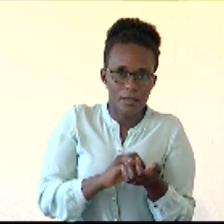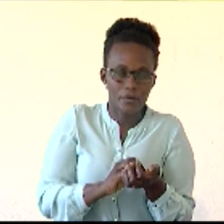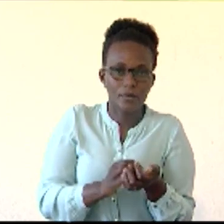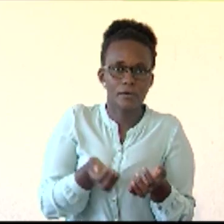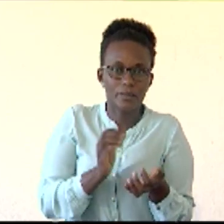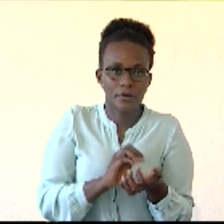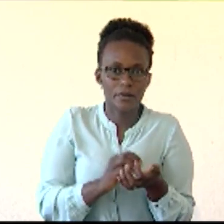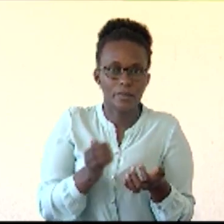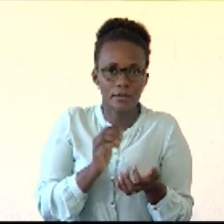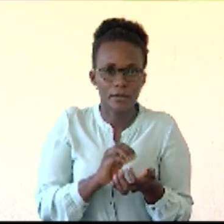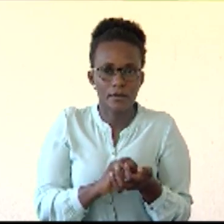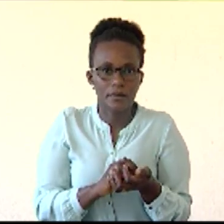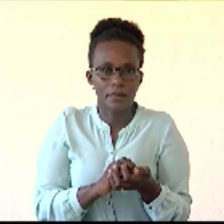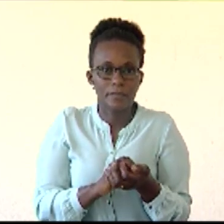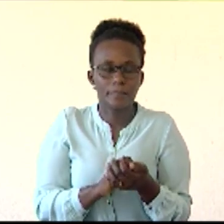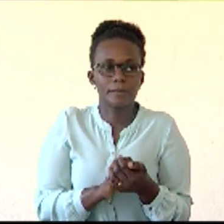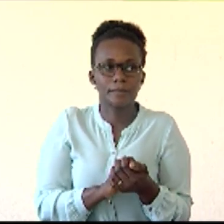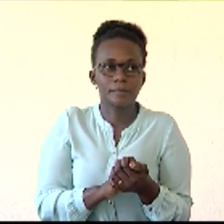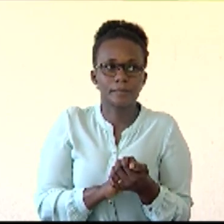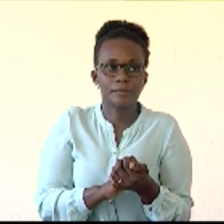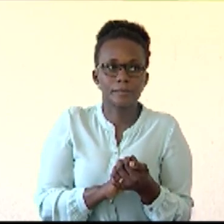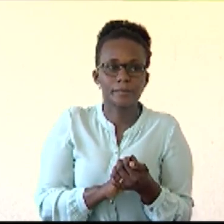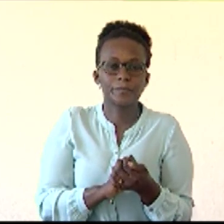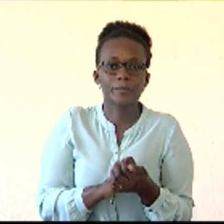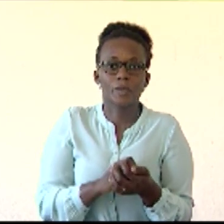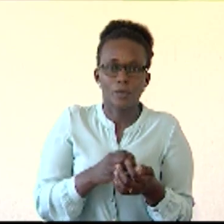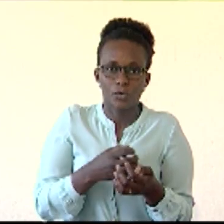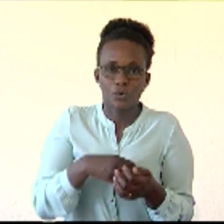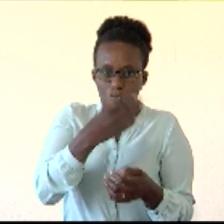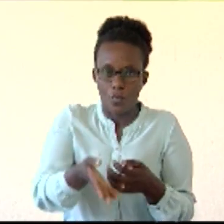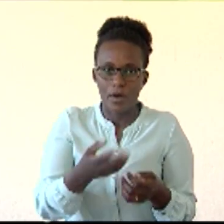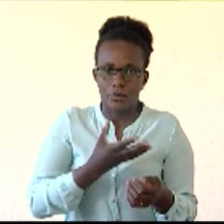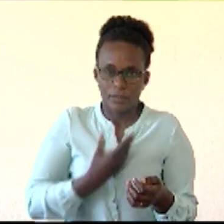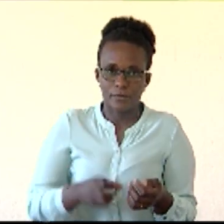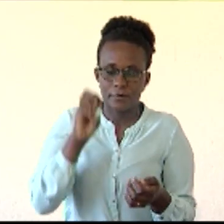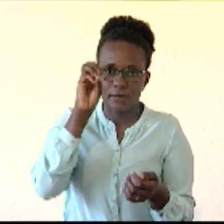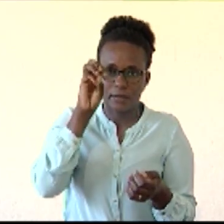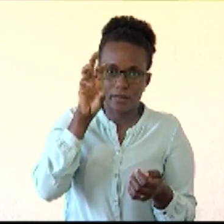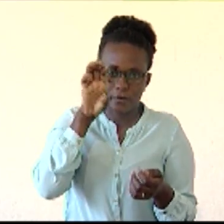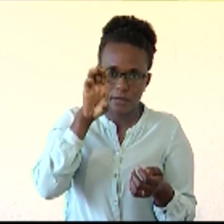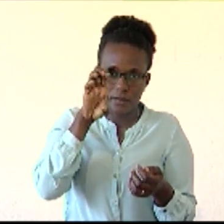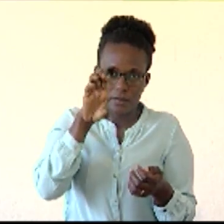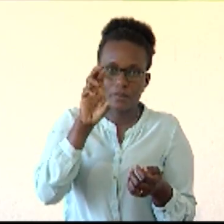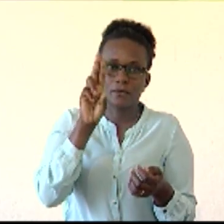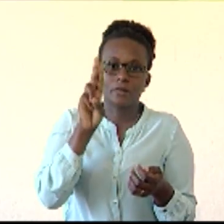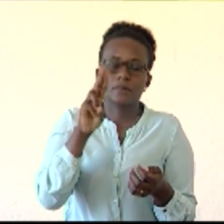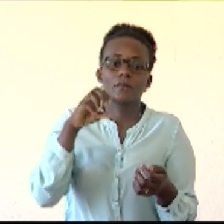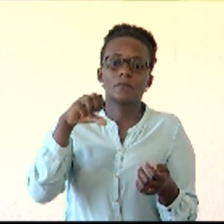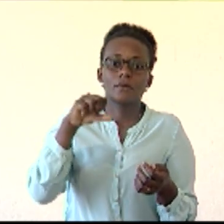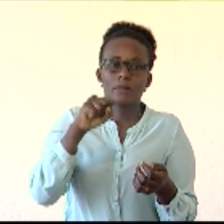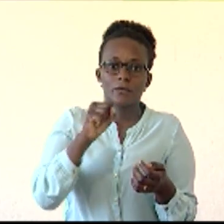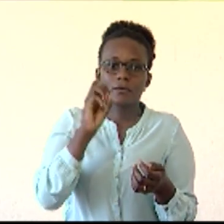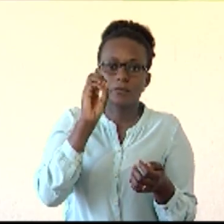ions. So we have copper 2 sulfate, that is one electrolyte. So we can have copper nitrate, copper 2 chloride, and so